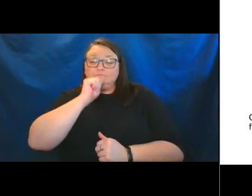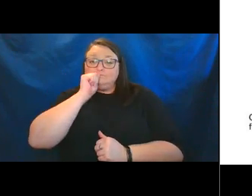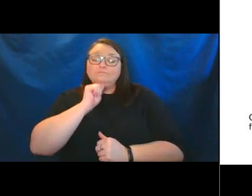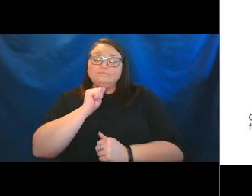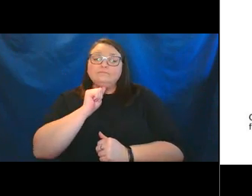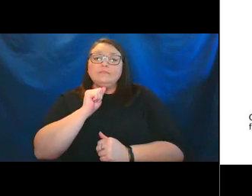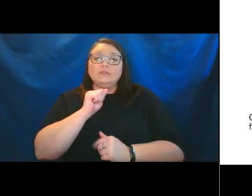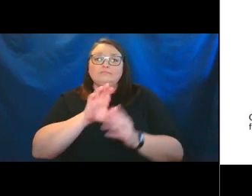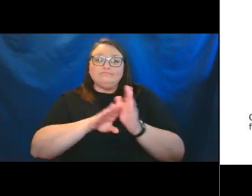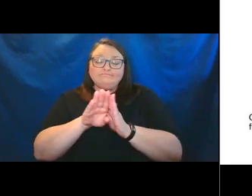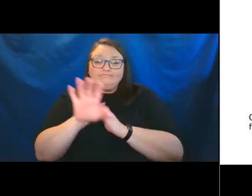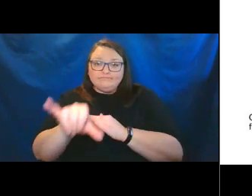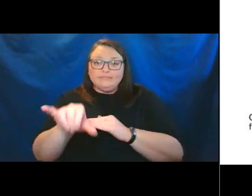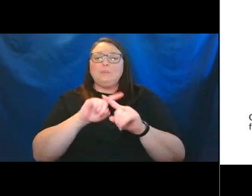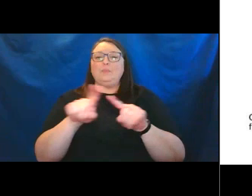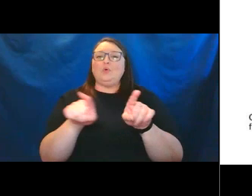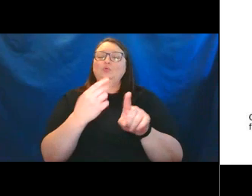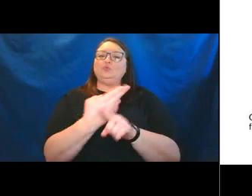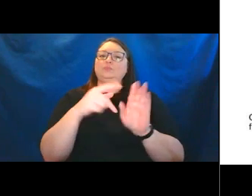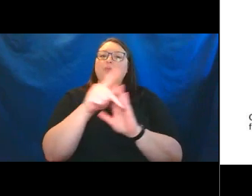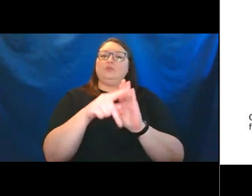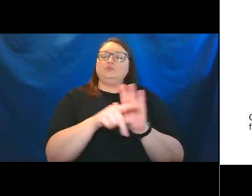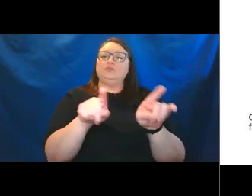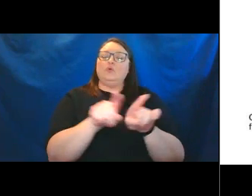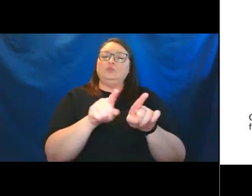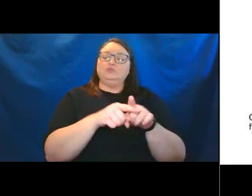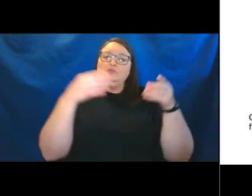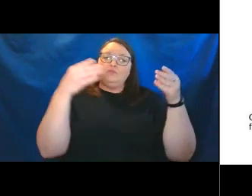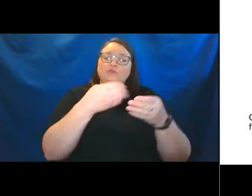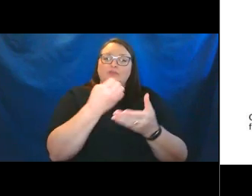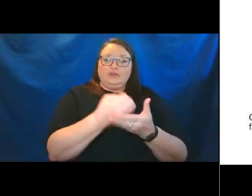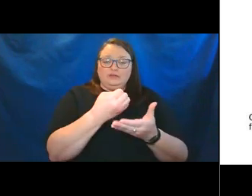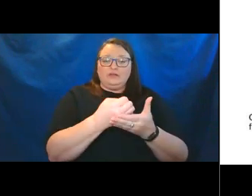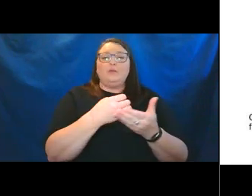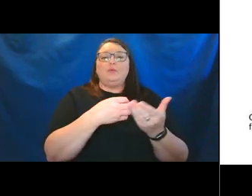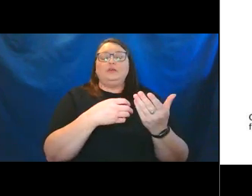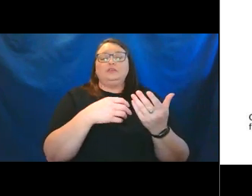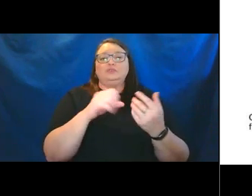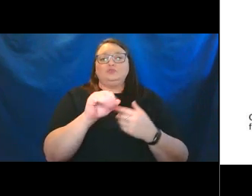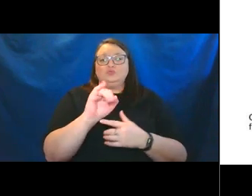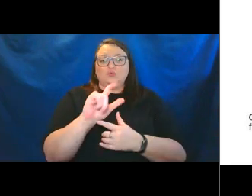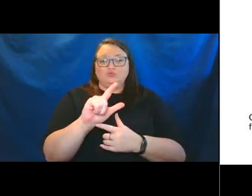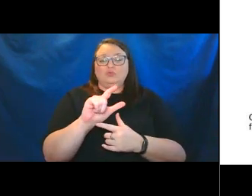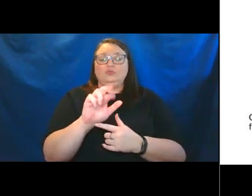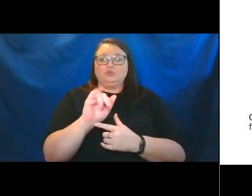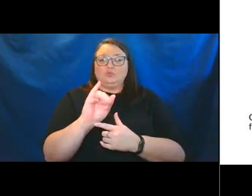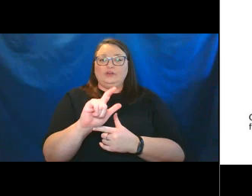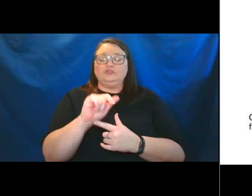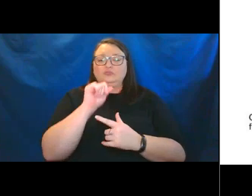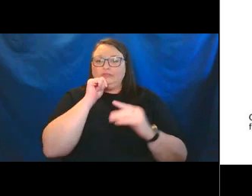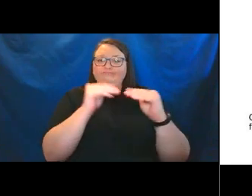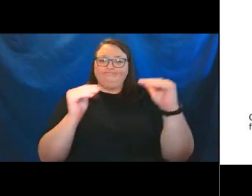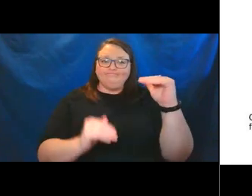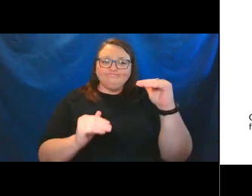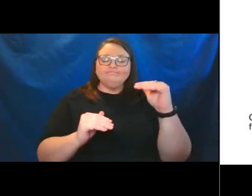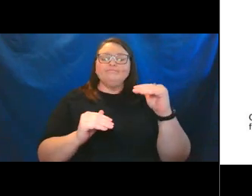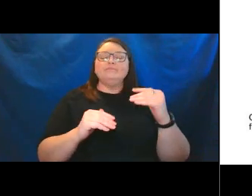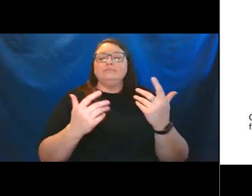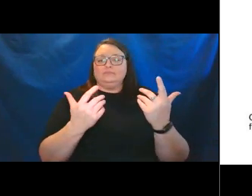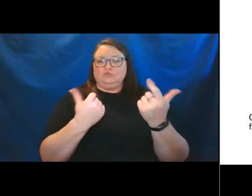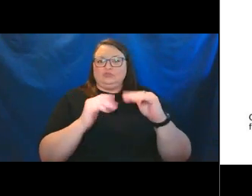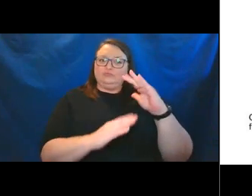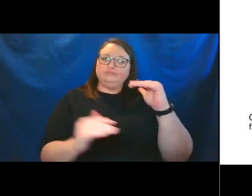using policies that also address economic, social, and racial inequities while advancing health, livability, and